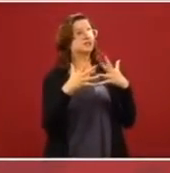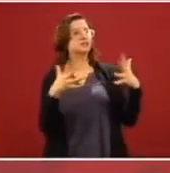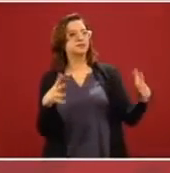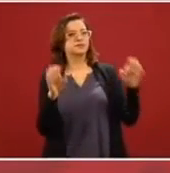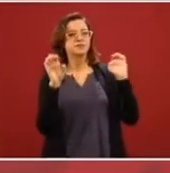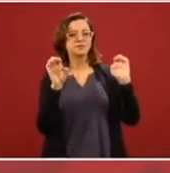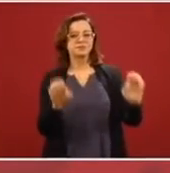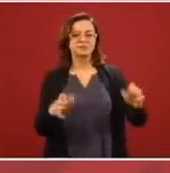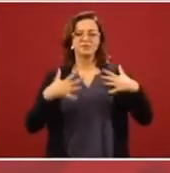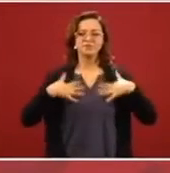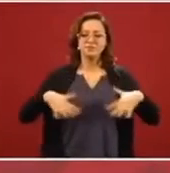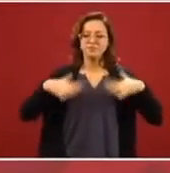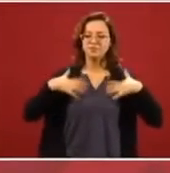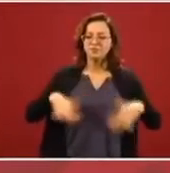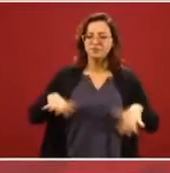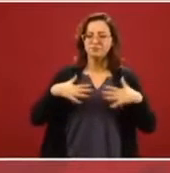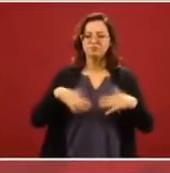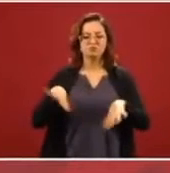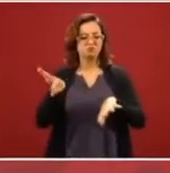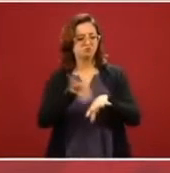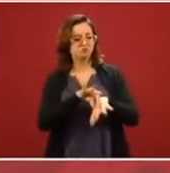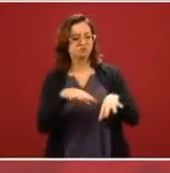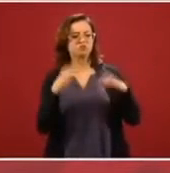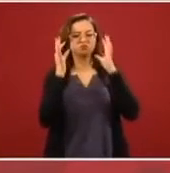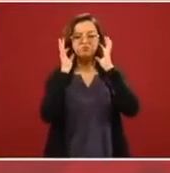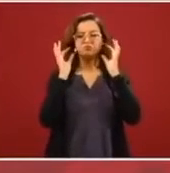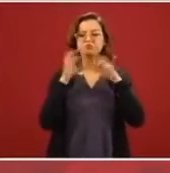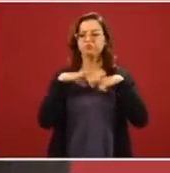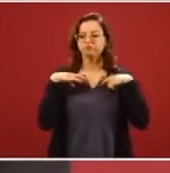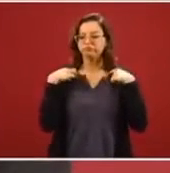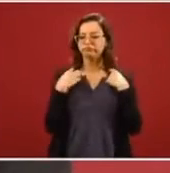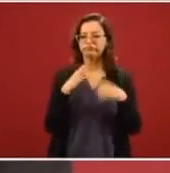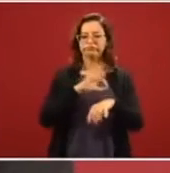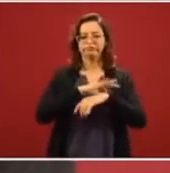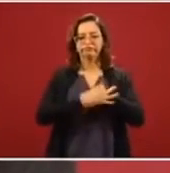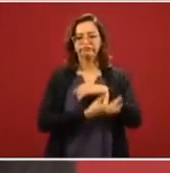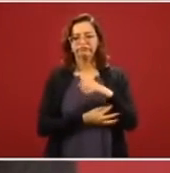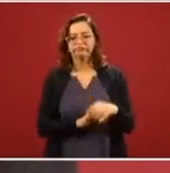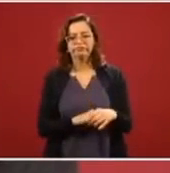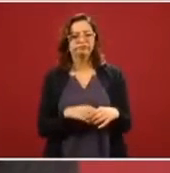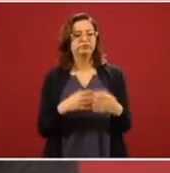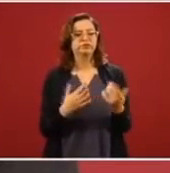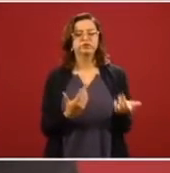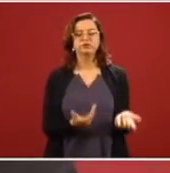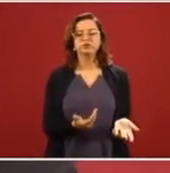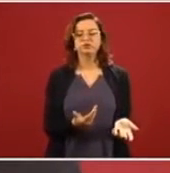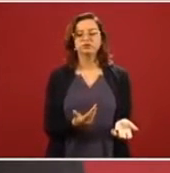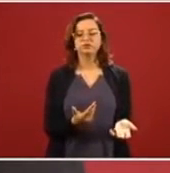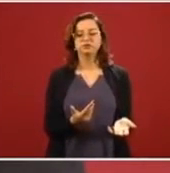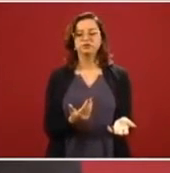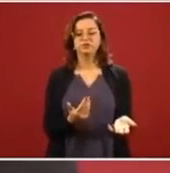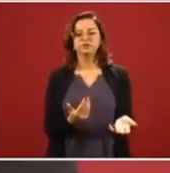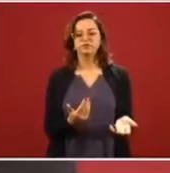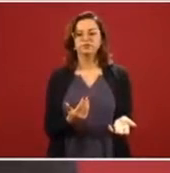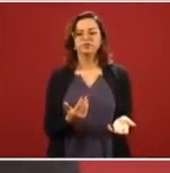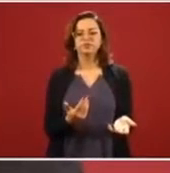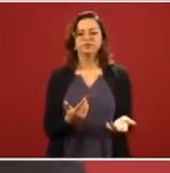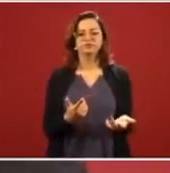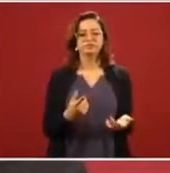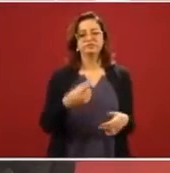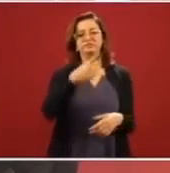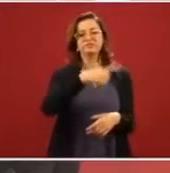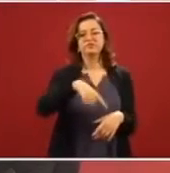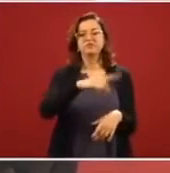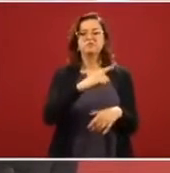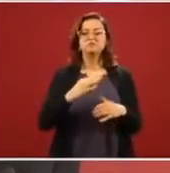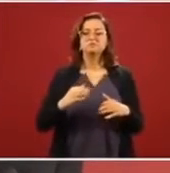residences, ropa de marca, of de las alhajas, labeled brands and jewelry, de la vida